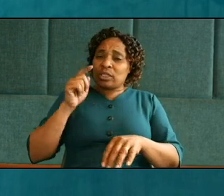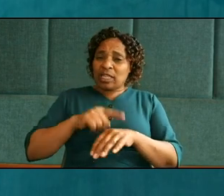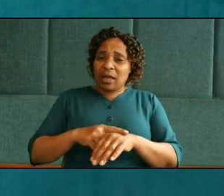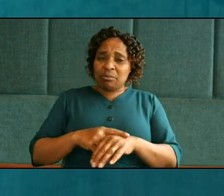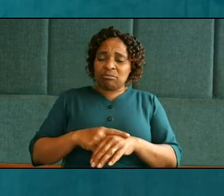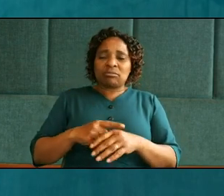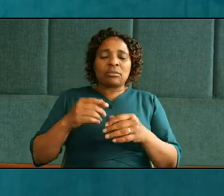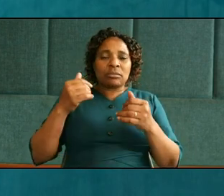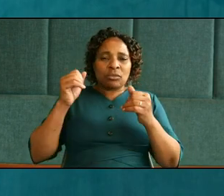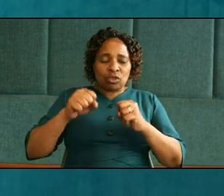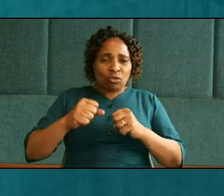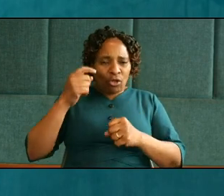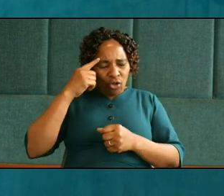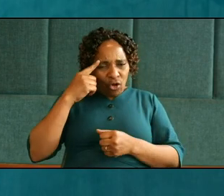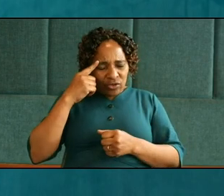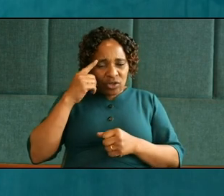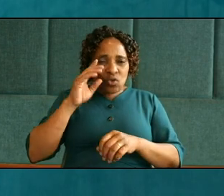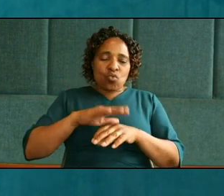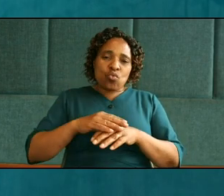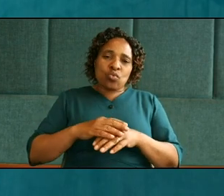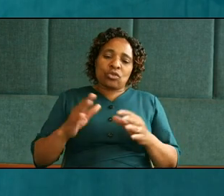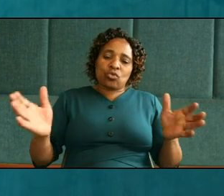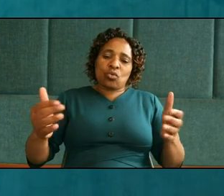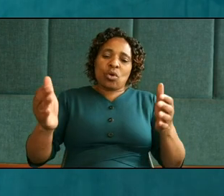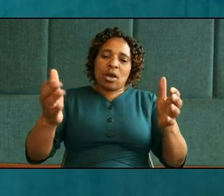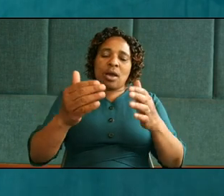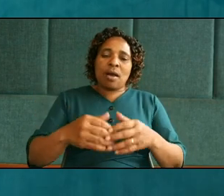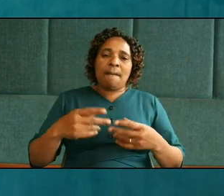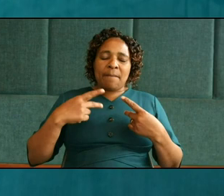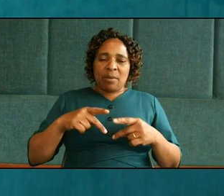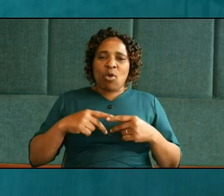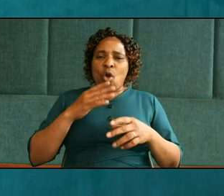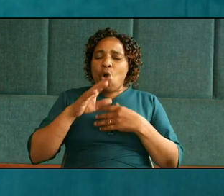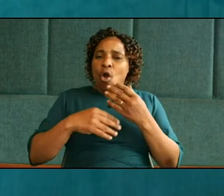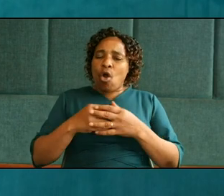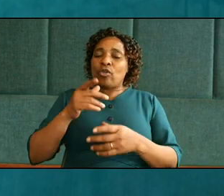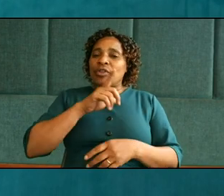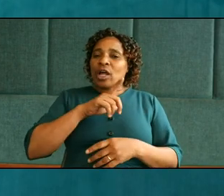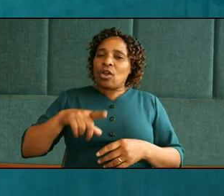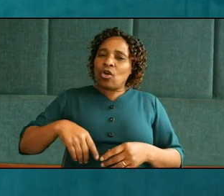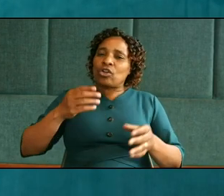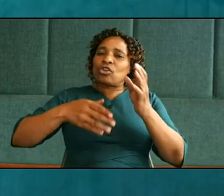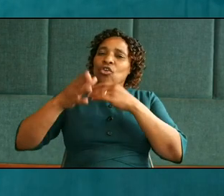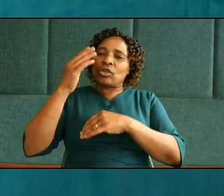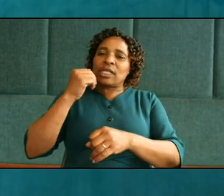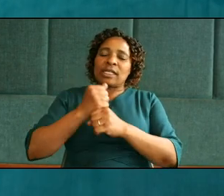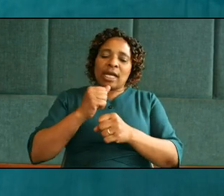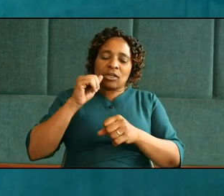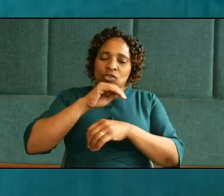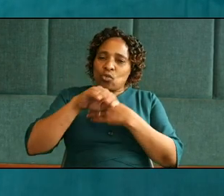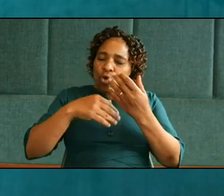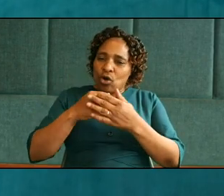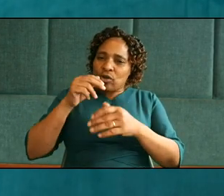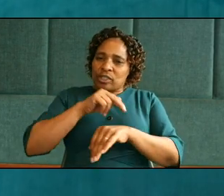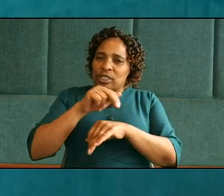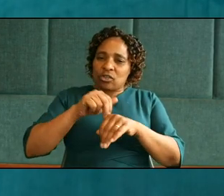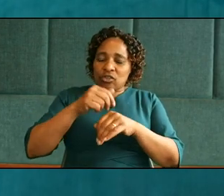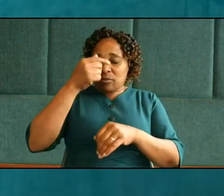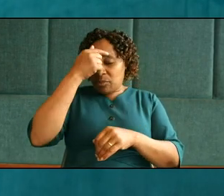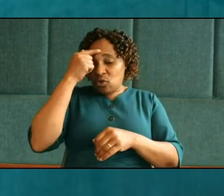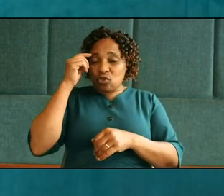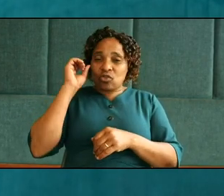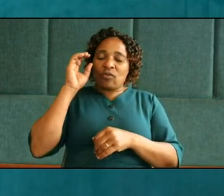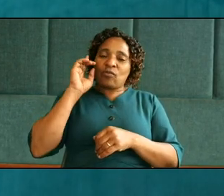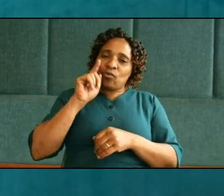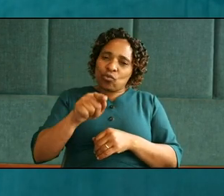gather people. Ye have seen, he said, all that the Lord your God has done unto all these nations because of you. For the